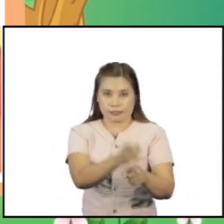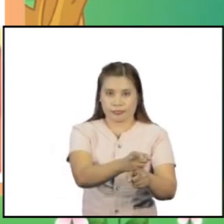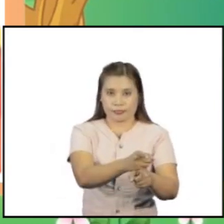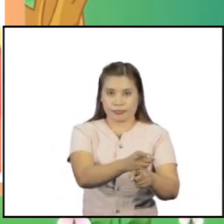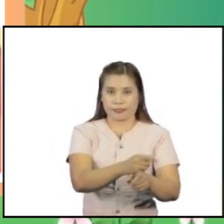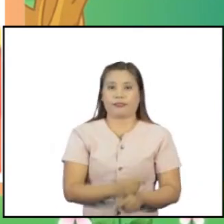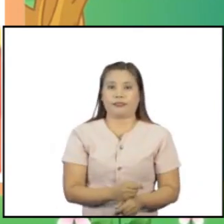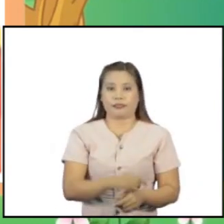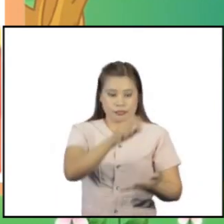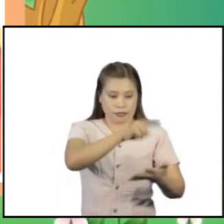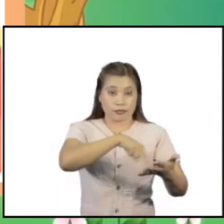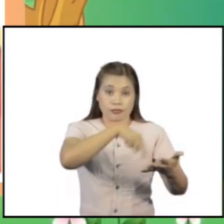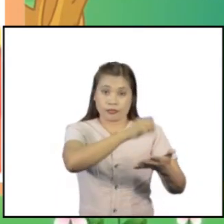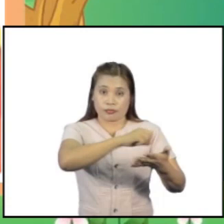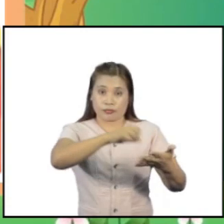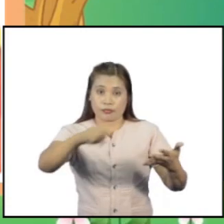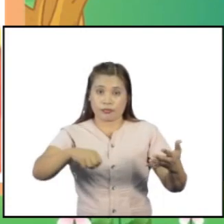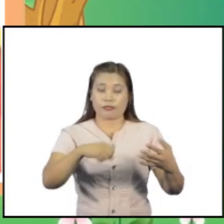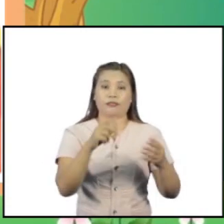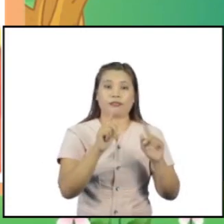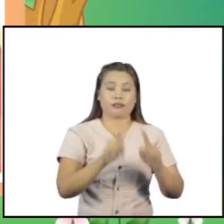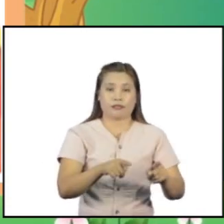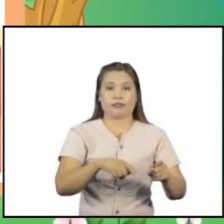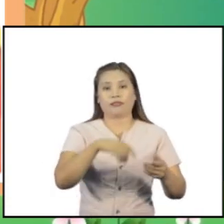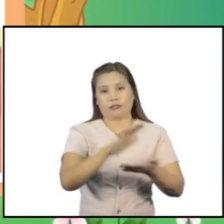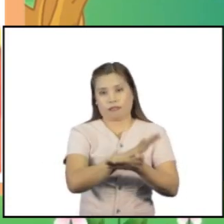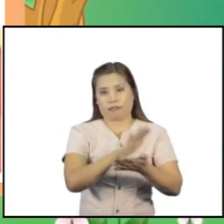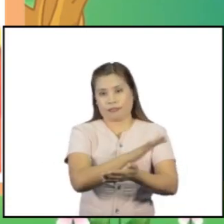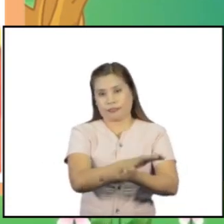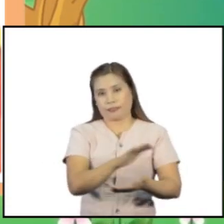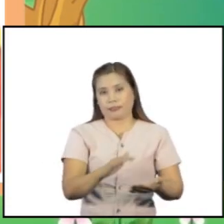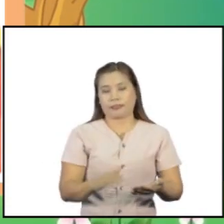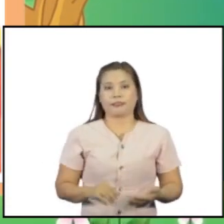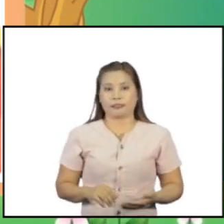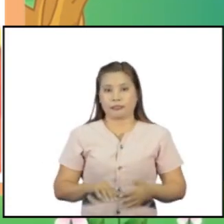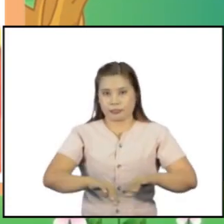answer. Write your answer on a separate sheet of paper.